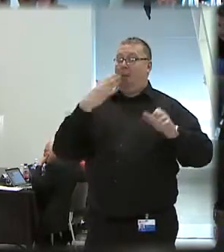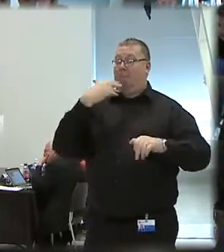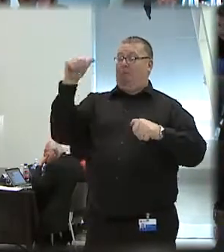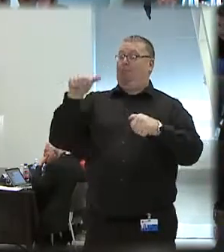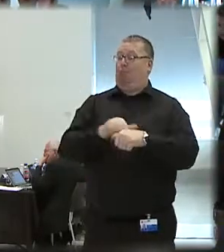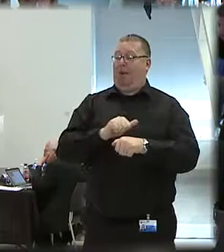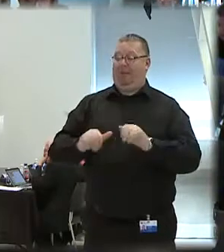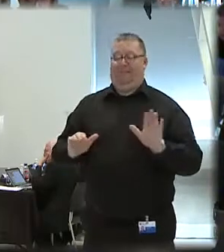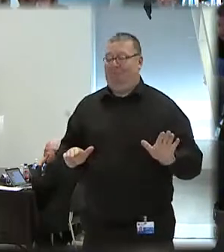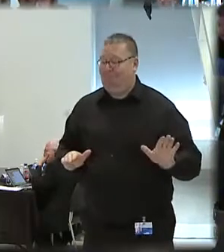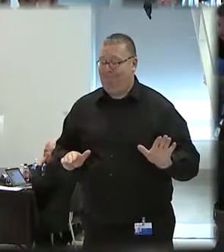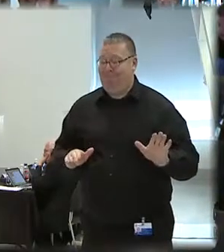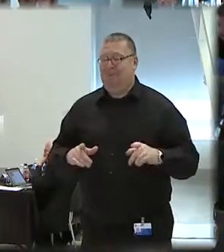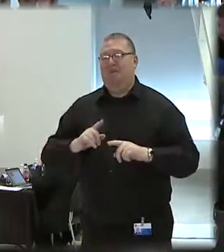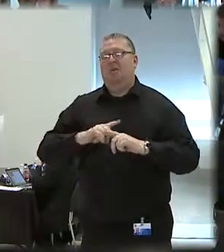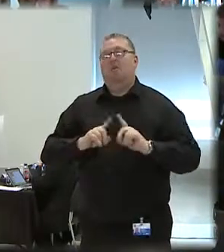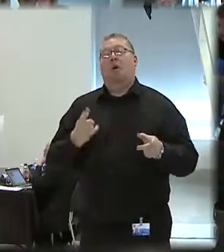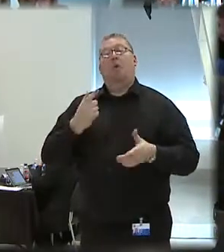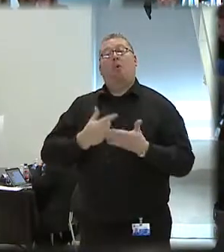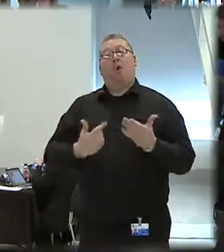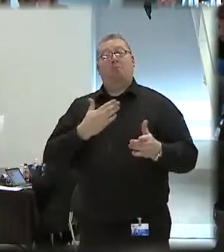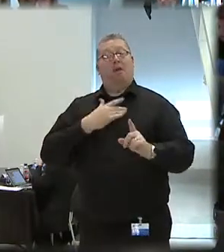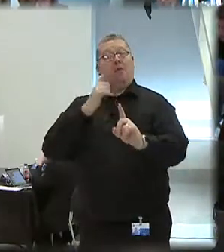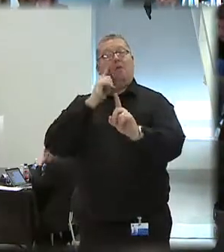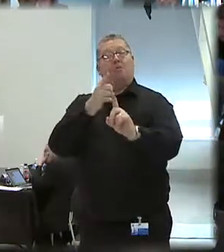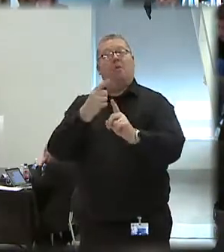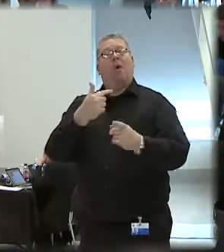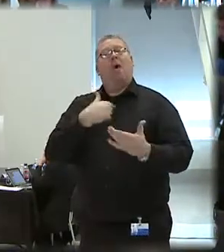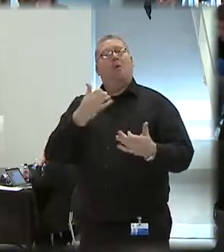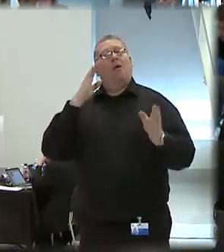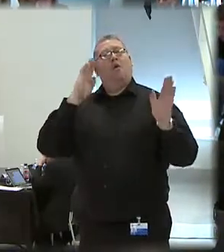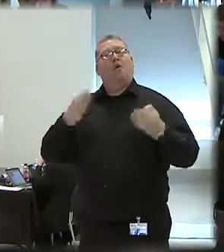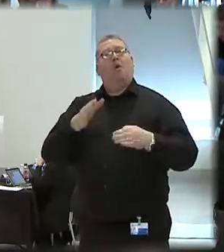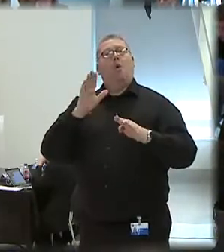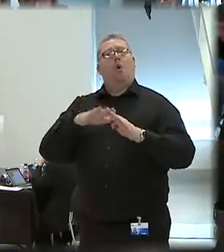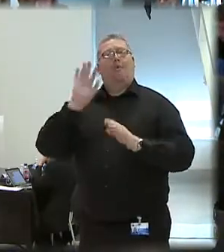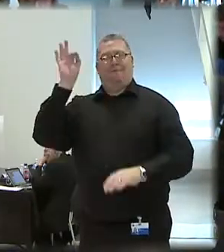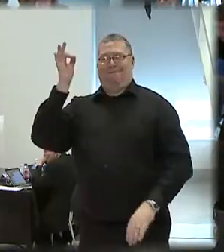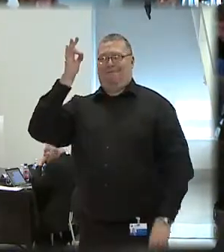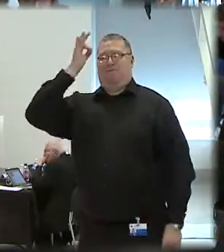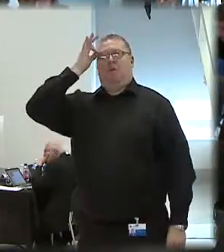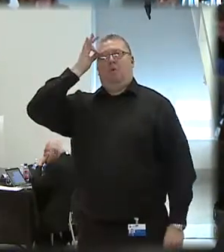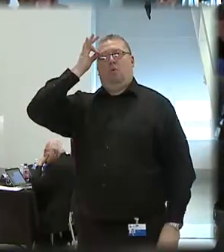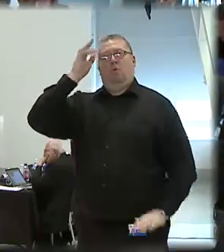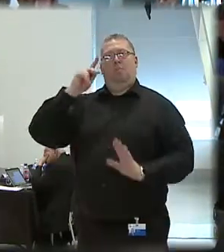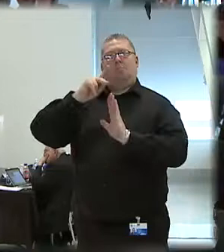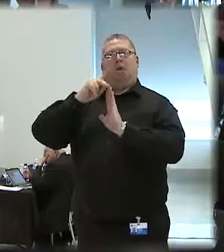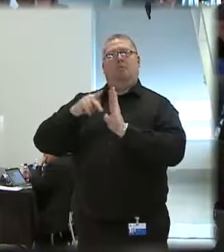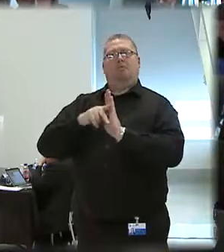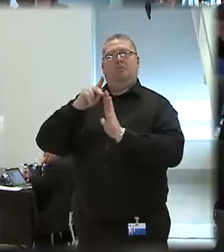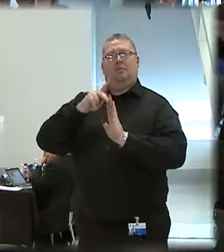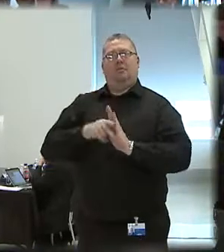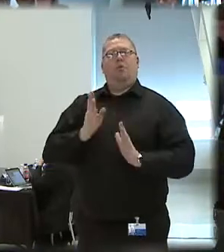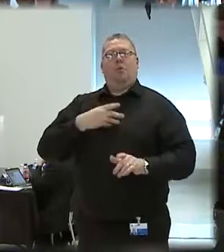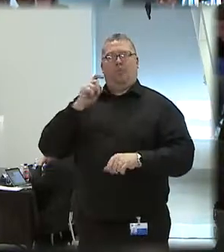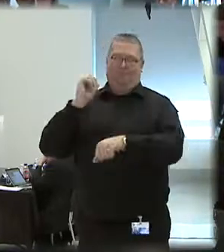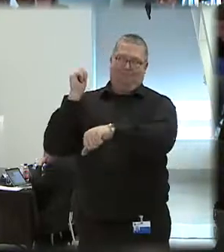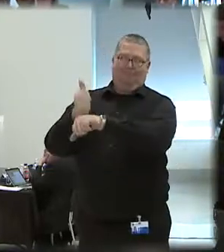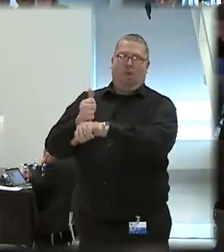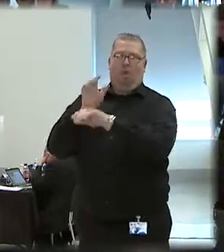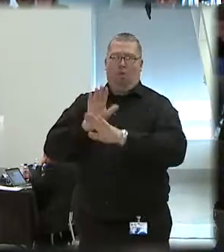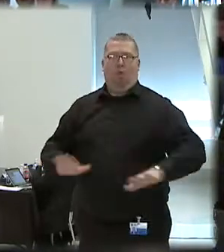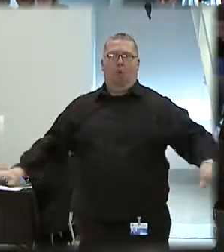point. I think what I'd like to really concentrate is on the set of federal policies that we need to be putting in place